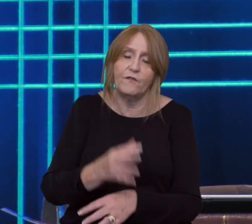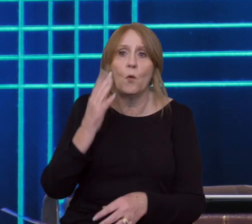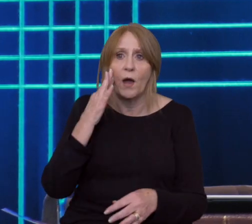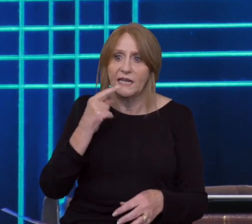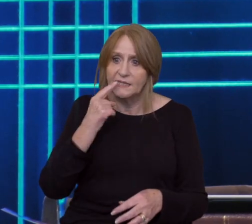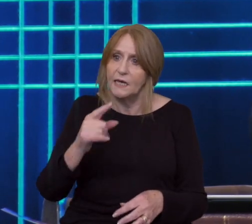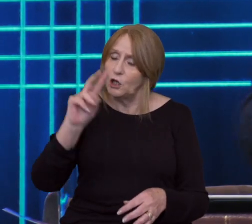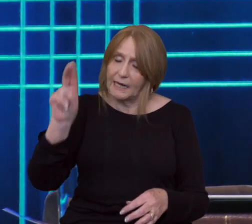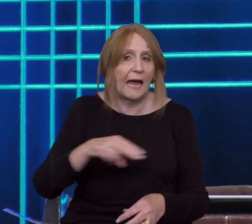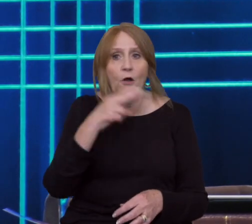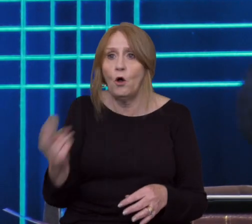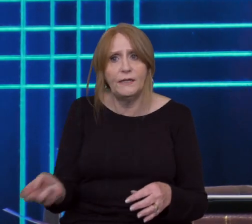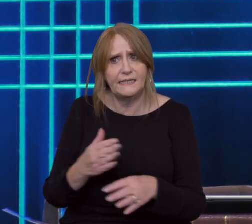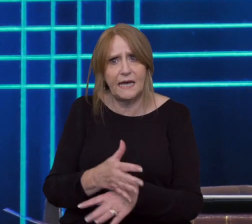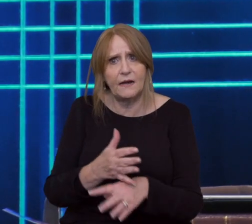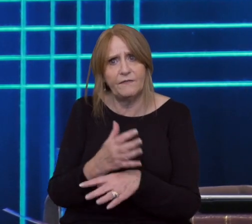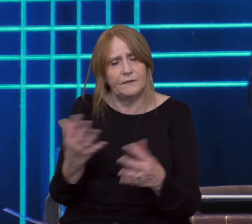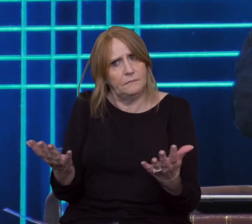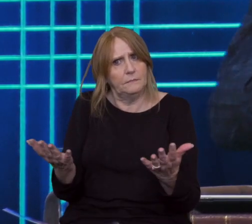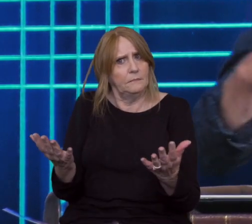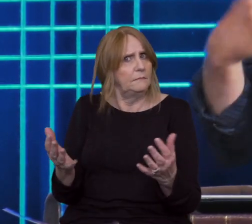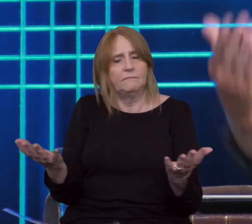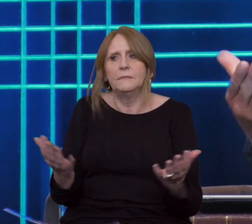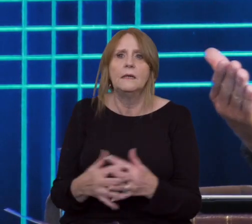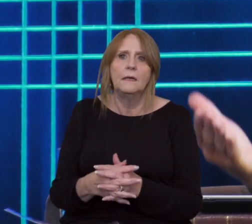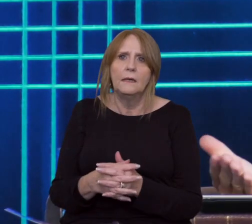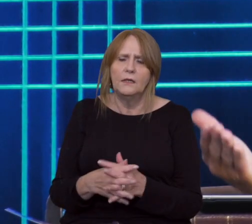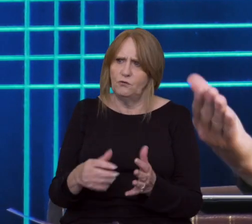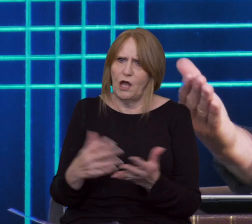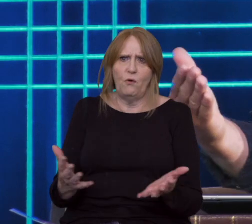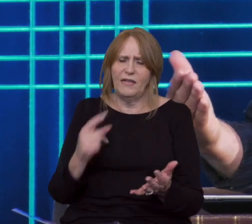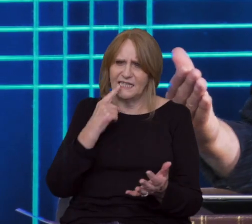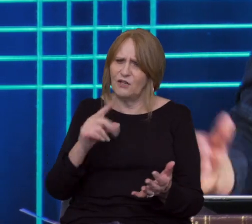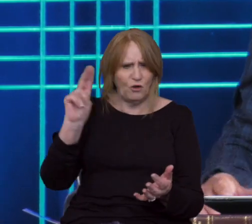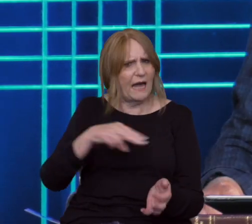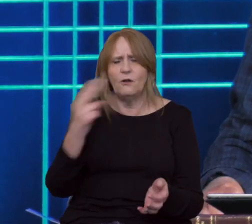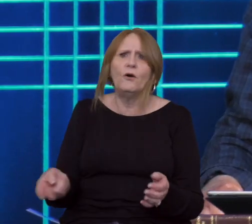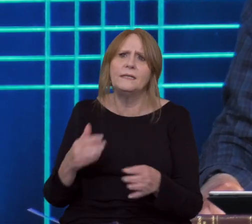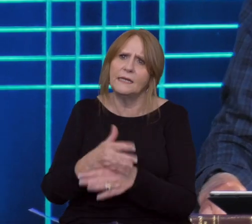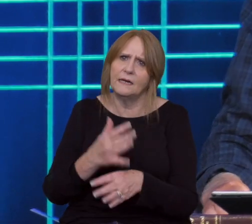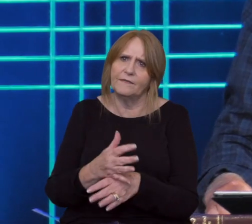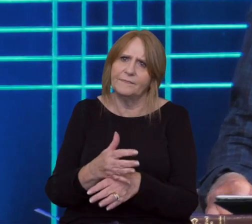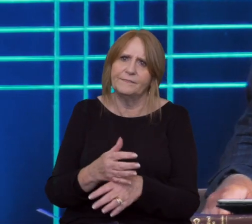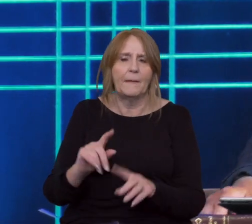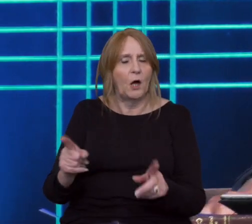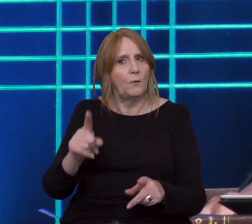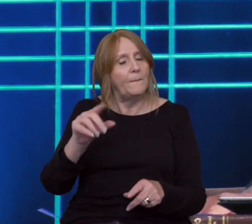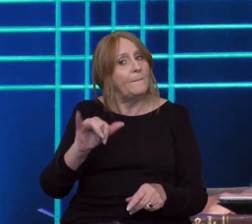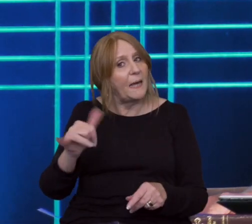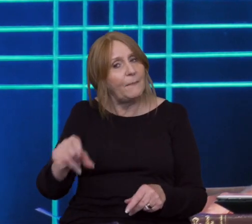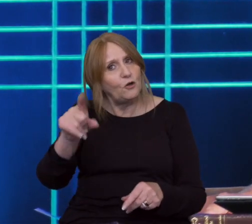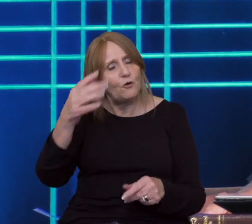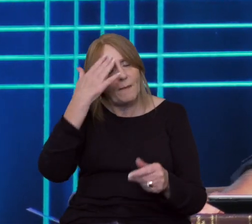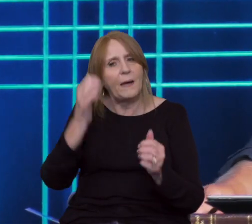choice. And when they responded and said, we will serve the Lord, you now say they can't. Well, you might remember, and I'm sure